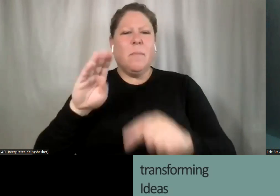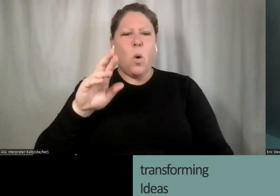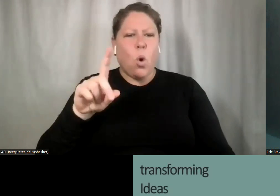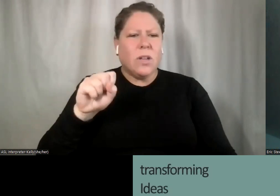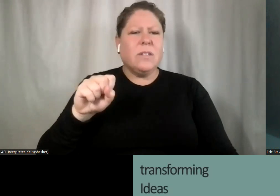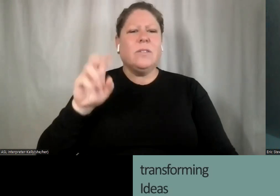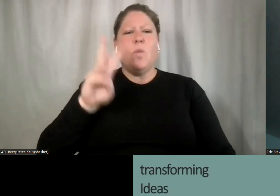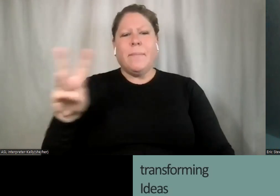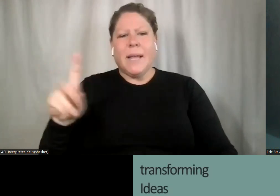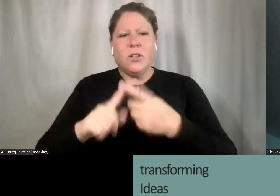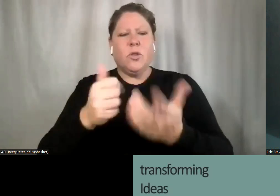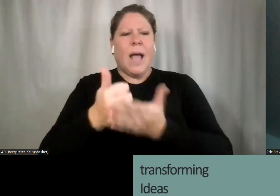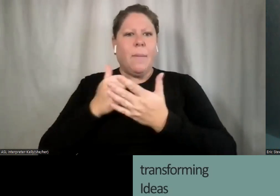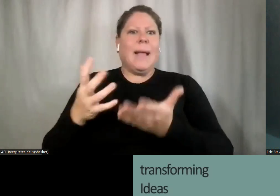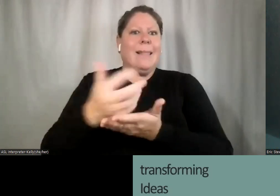our ideas.